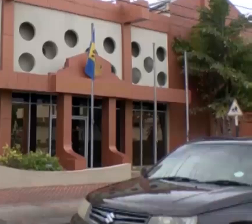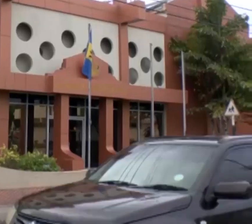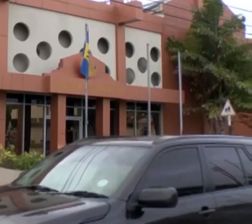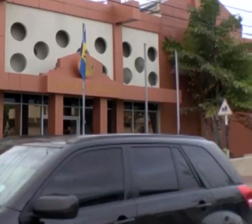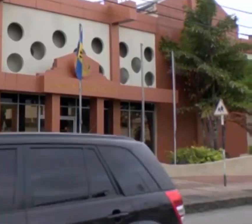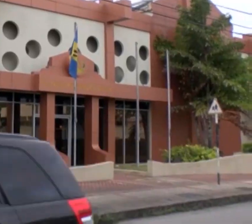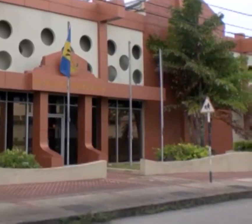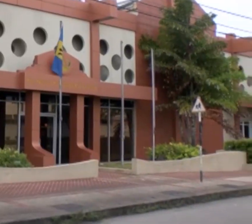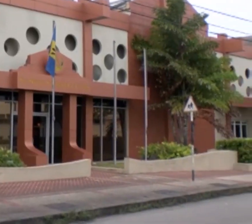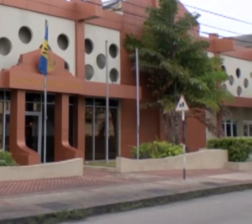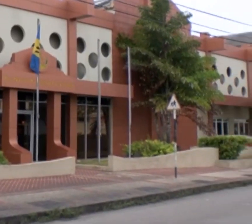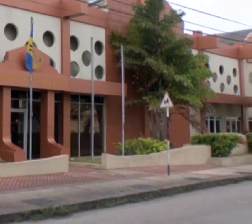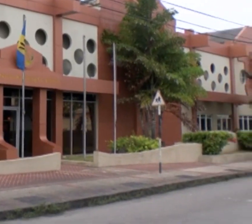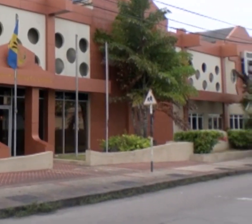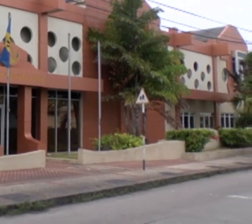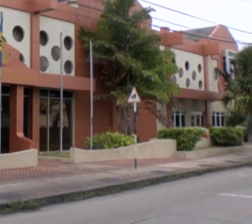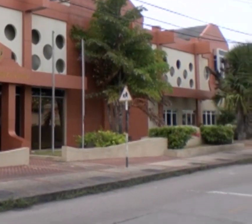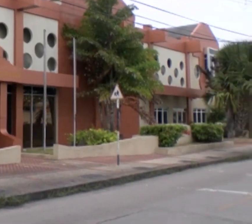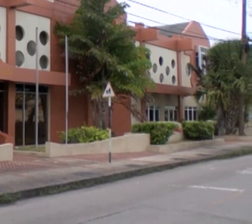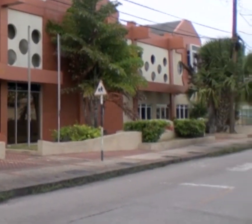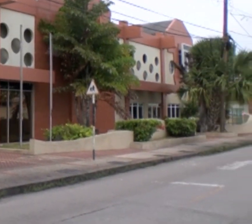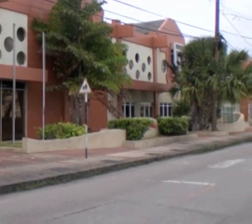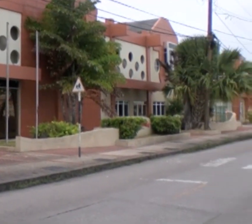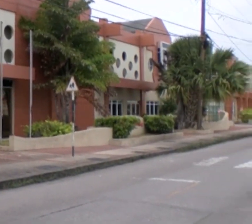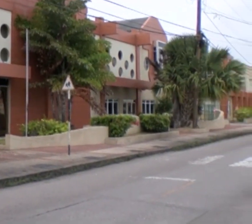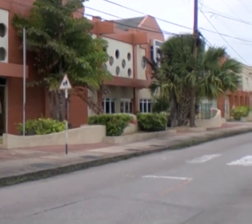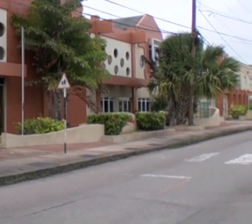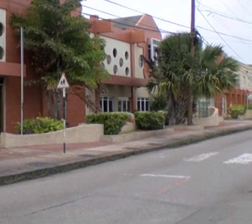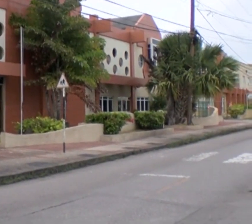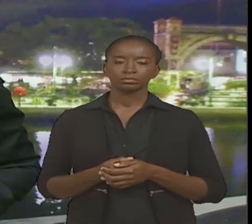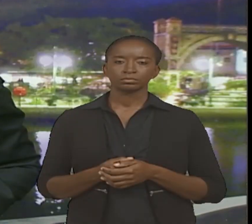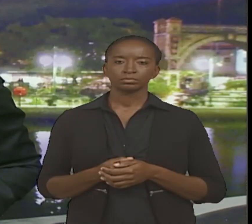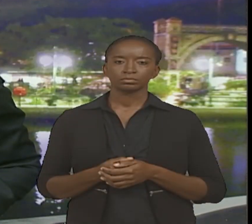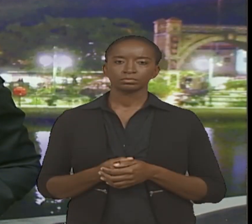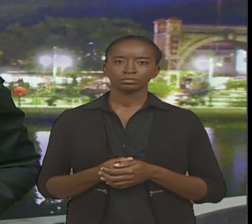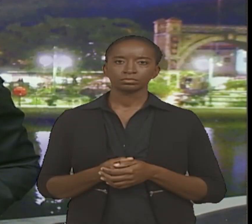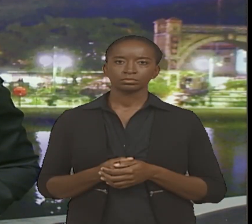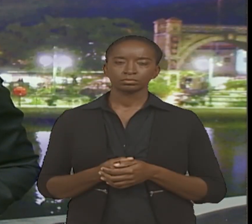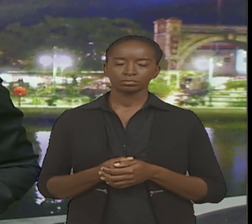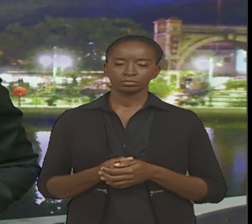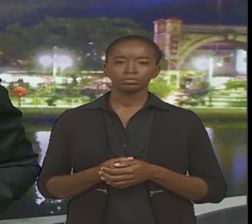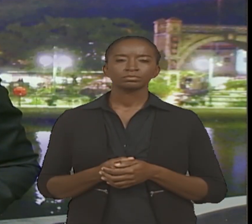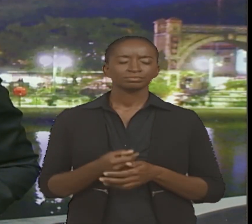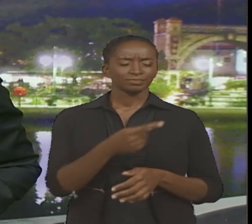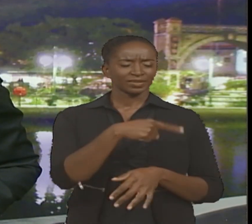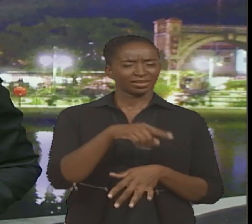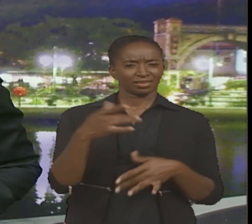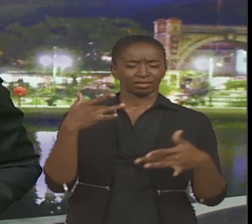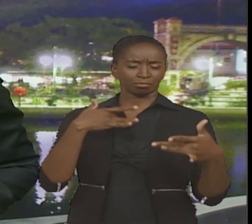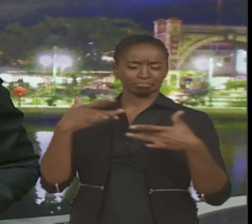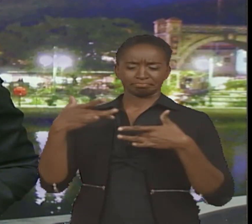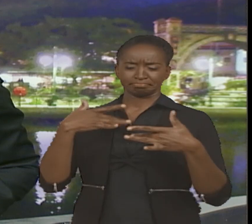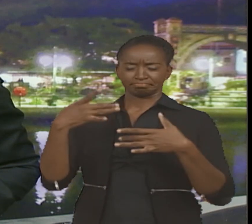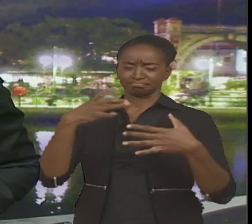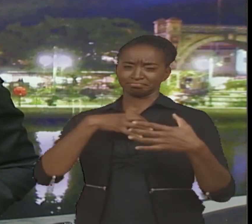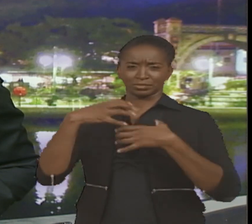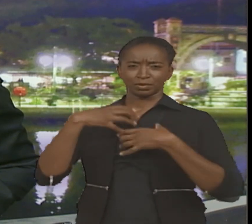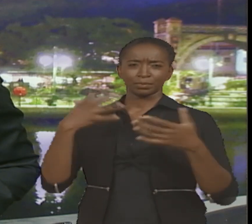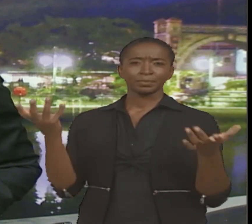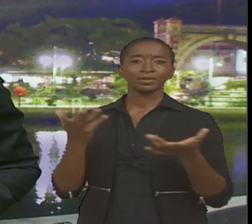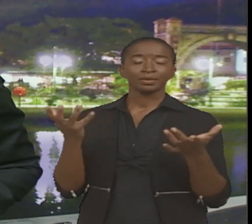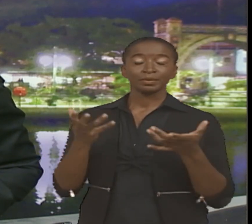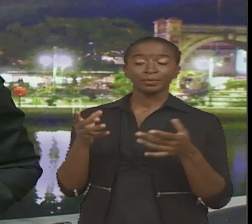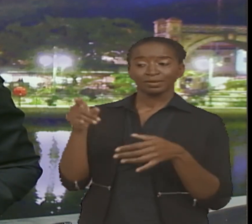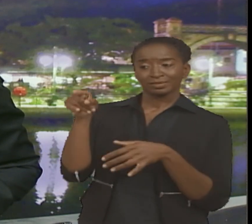more, no compensation for their efforts are contained in the new contracts. Another issue reportedly involves reporters' relations with a news